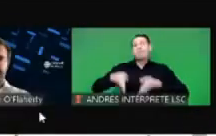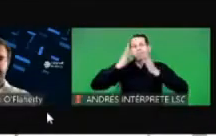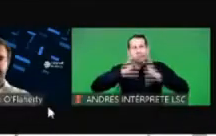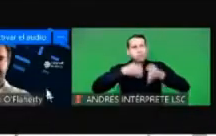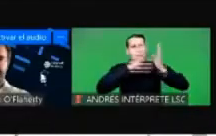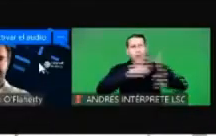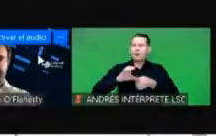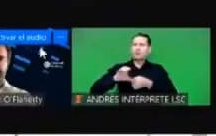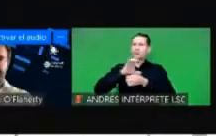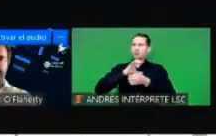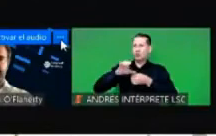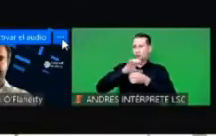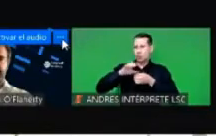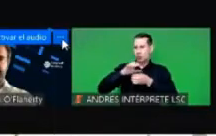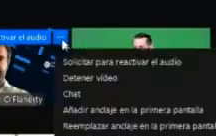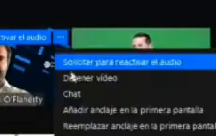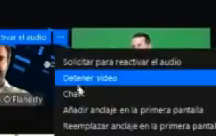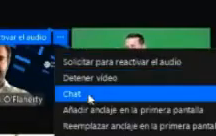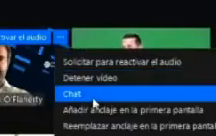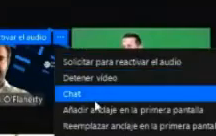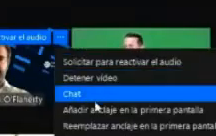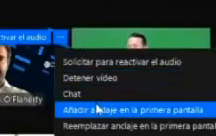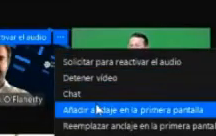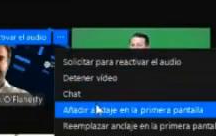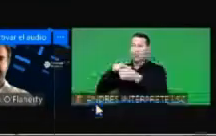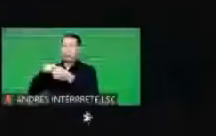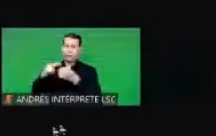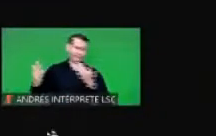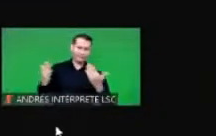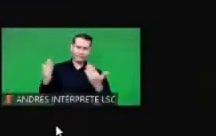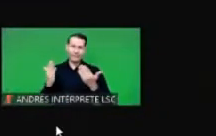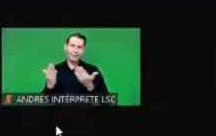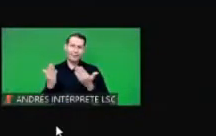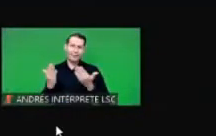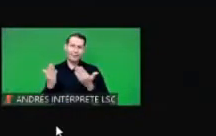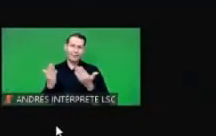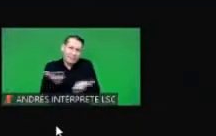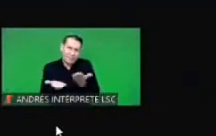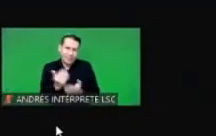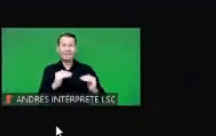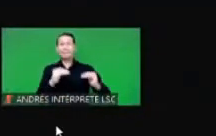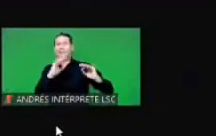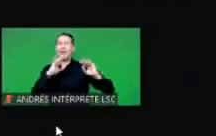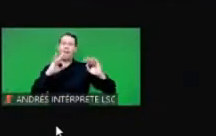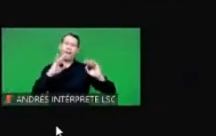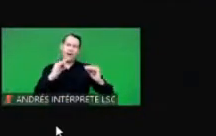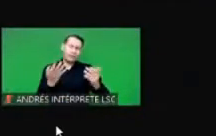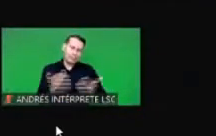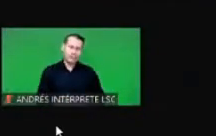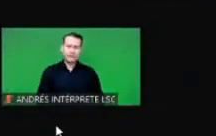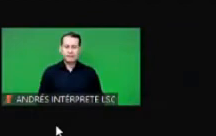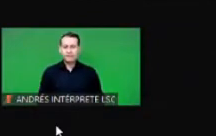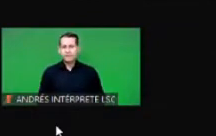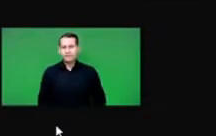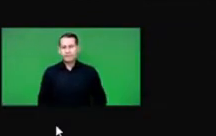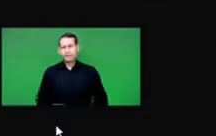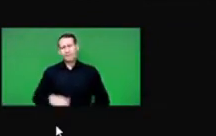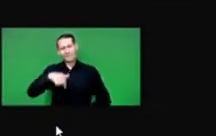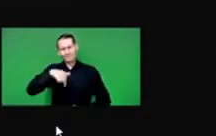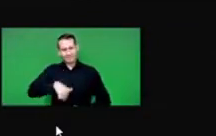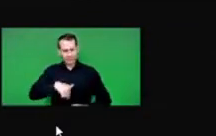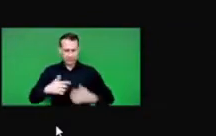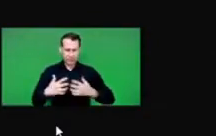and another one for rural areas. No, simply should be quality throughout wherever the user is. So we have,